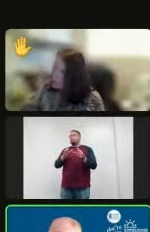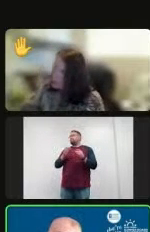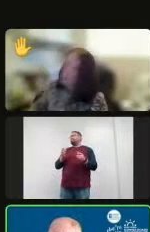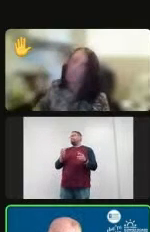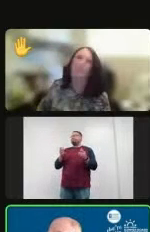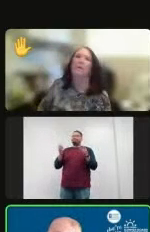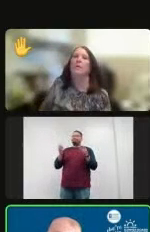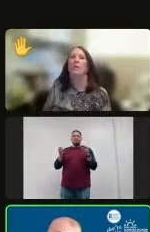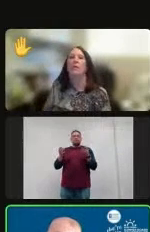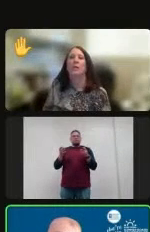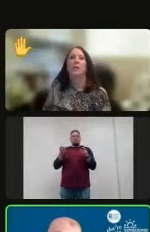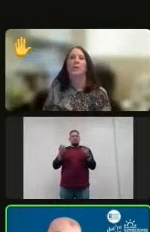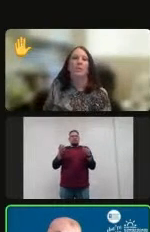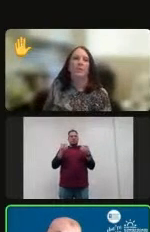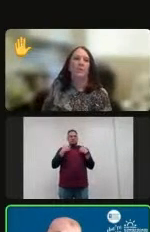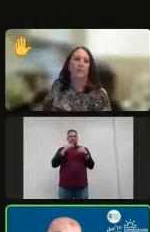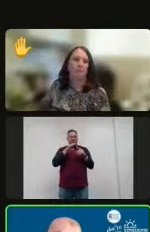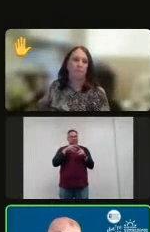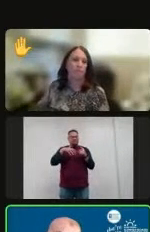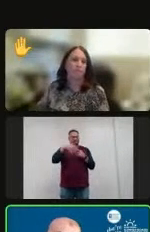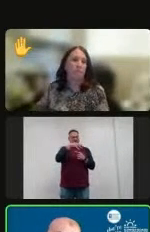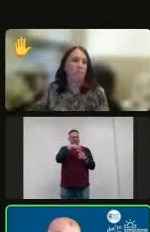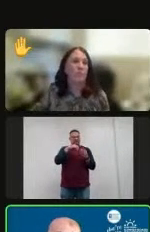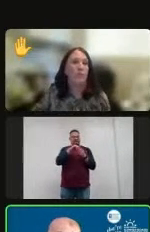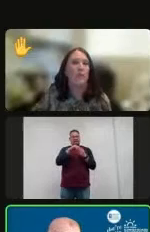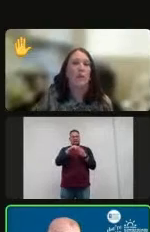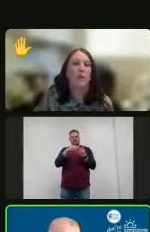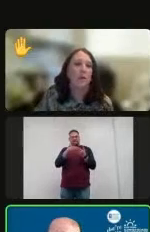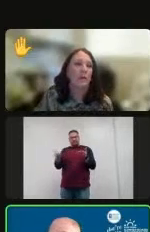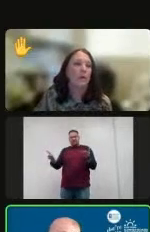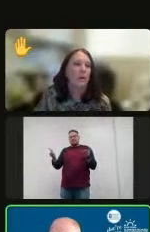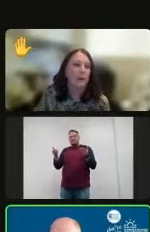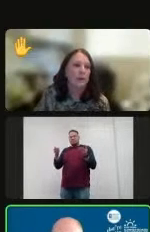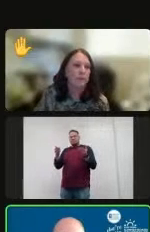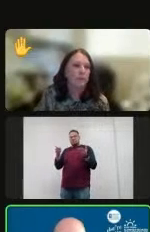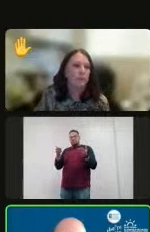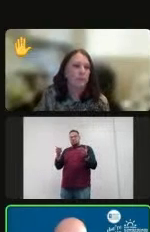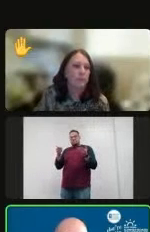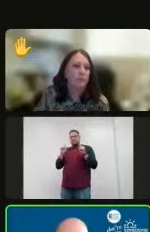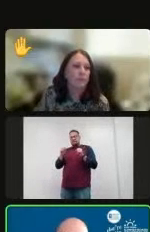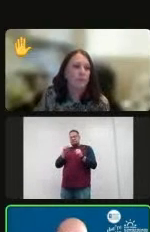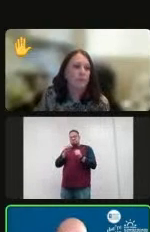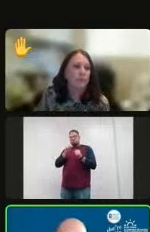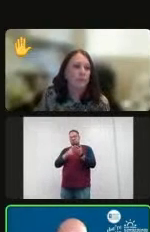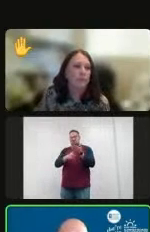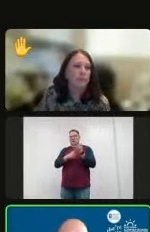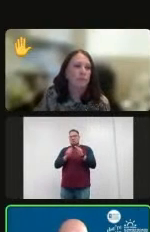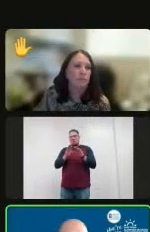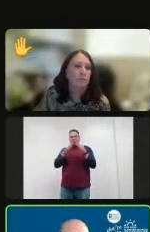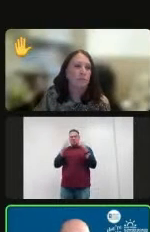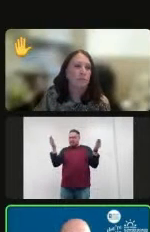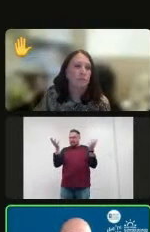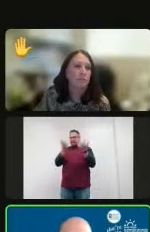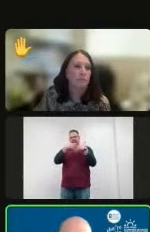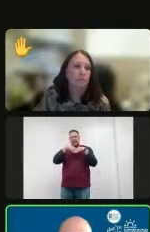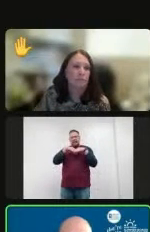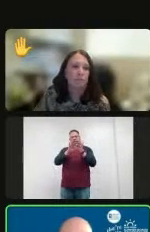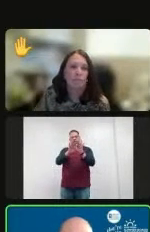where matters before the board can be discussed openly and collaboratively addressed. Yeah,